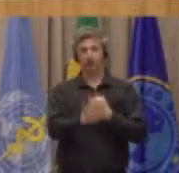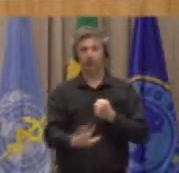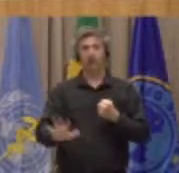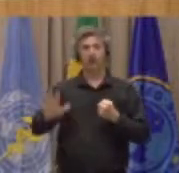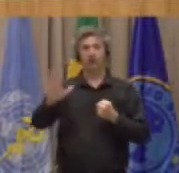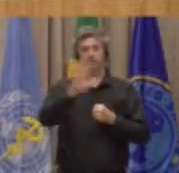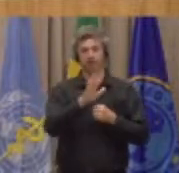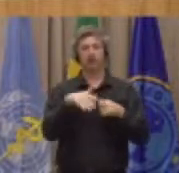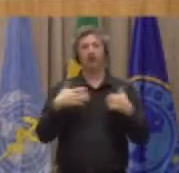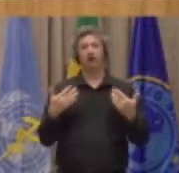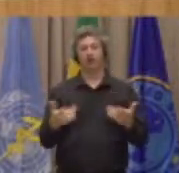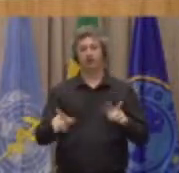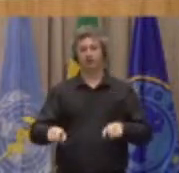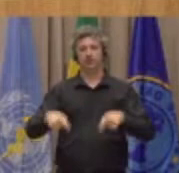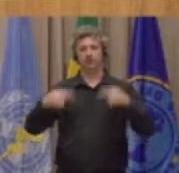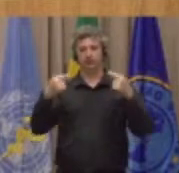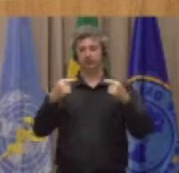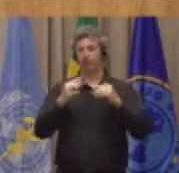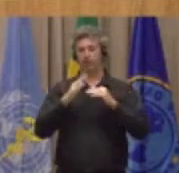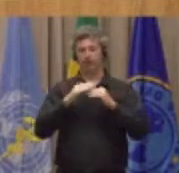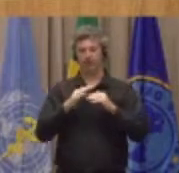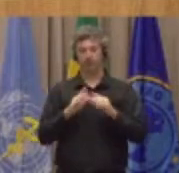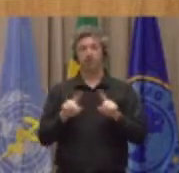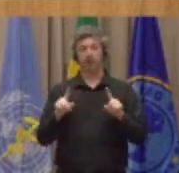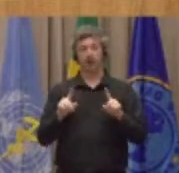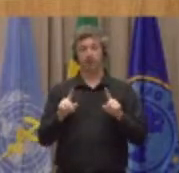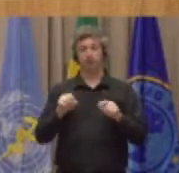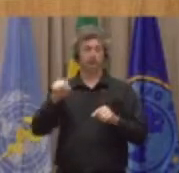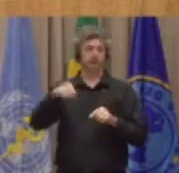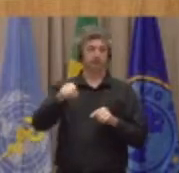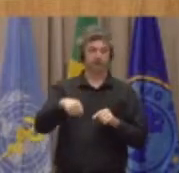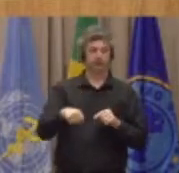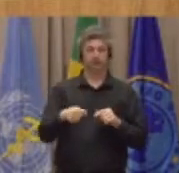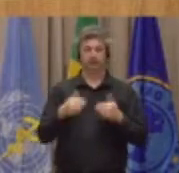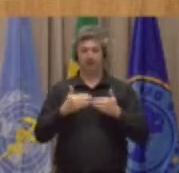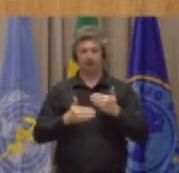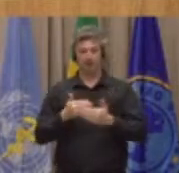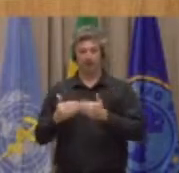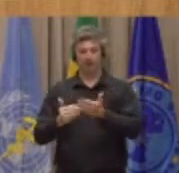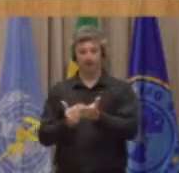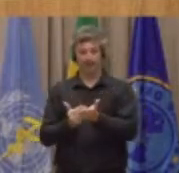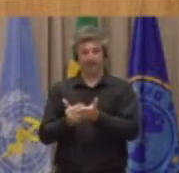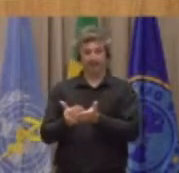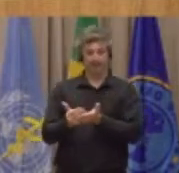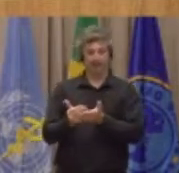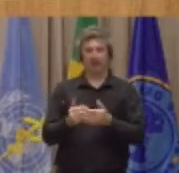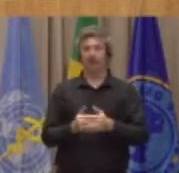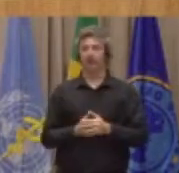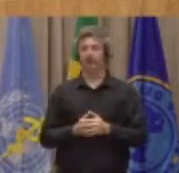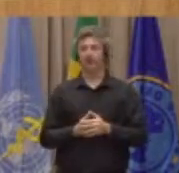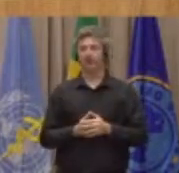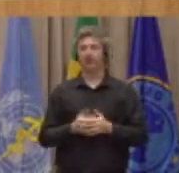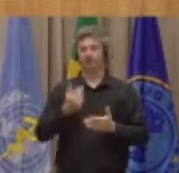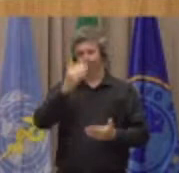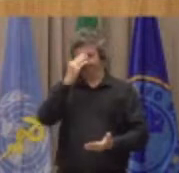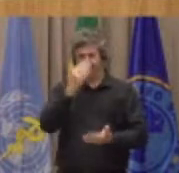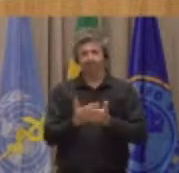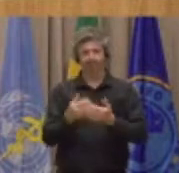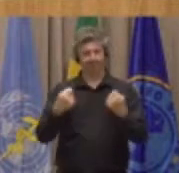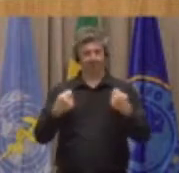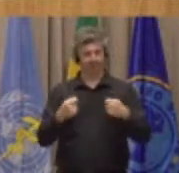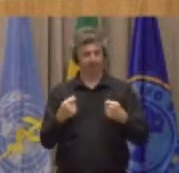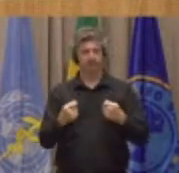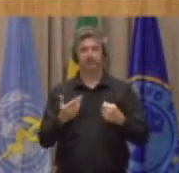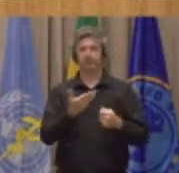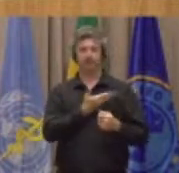high amount of the country, we have a minimal challenge. But in this initial process, when we